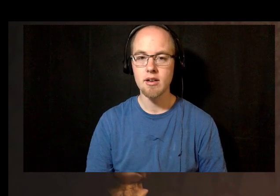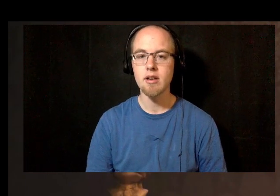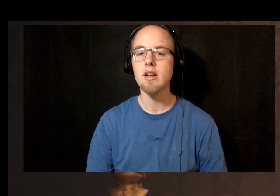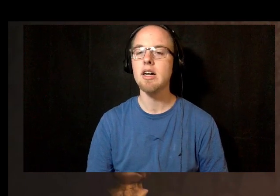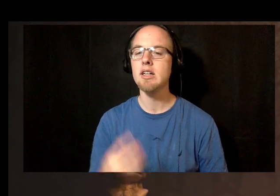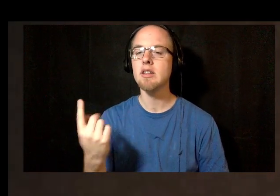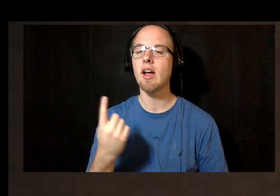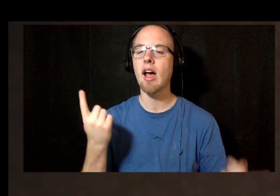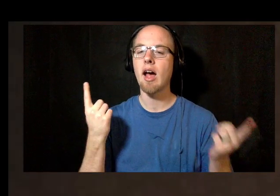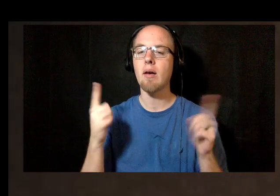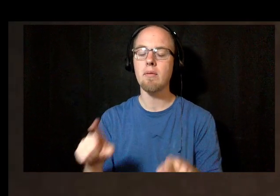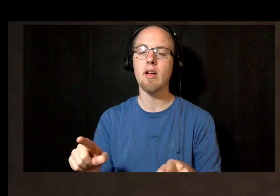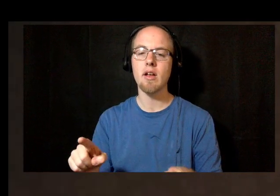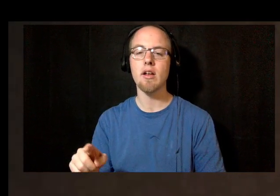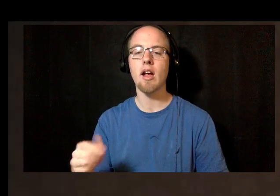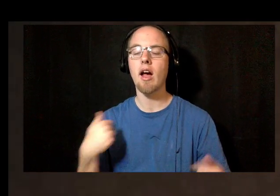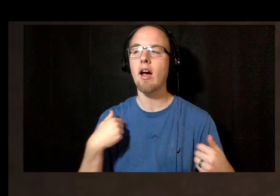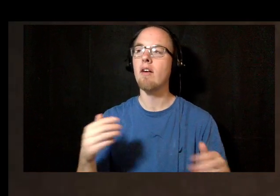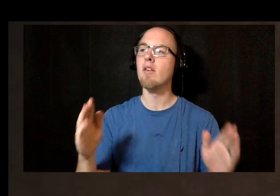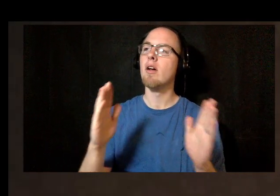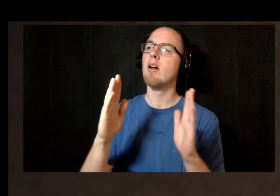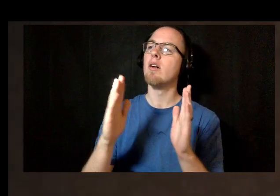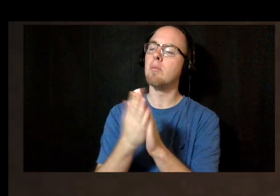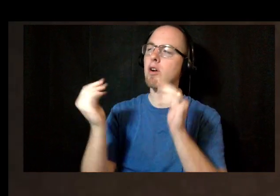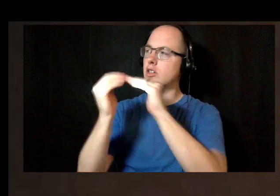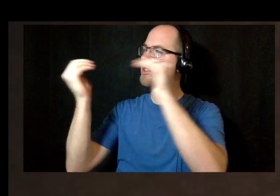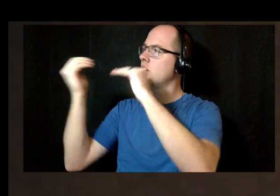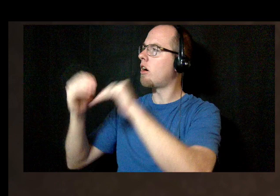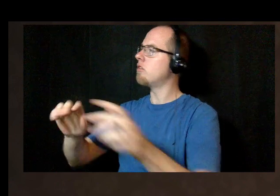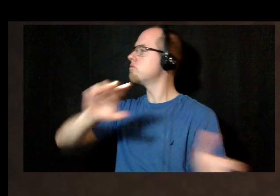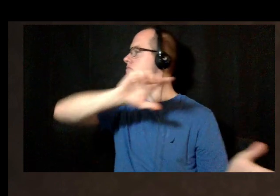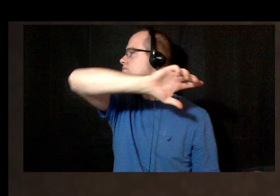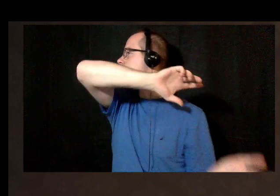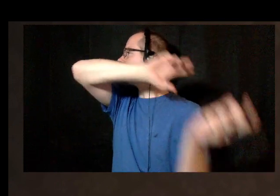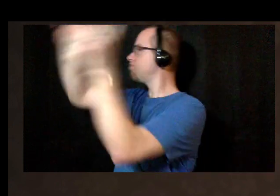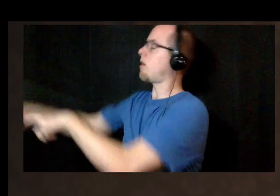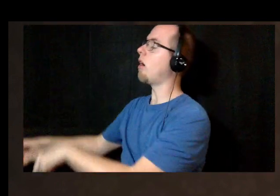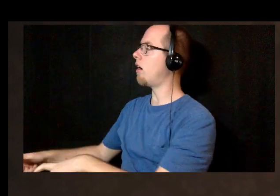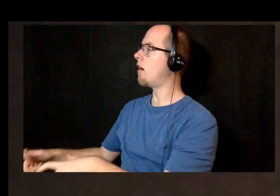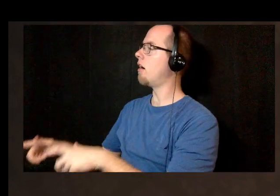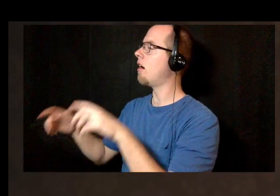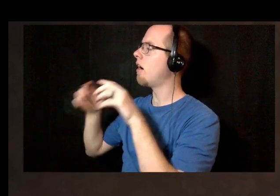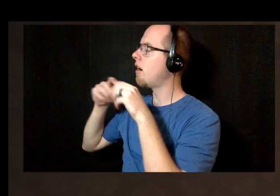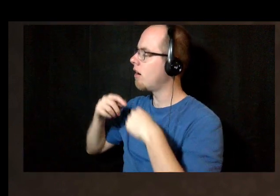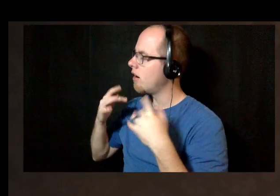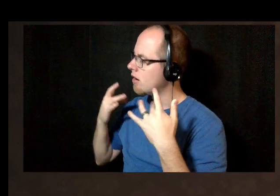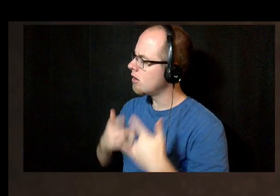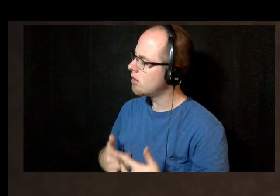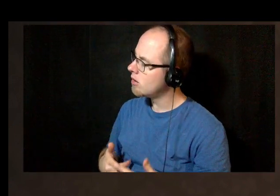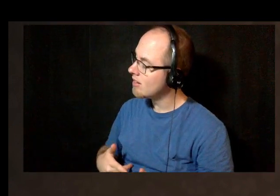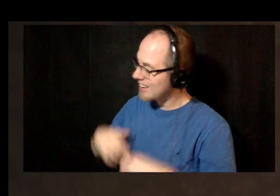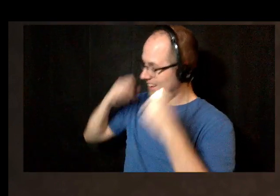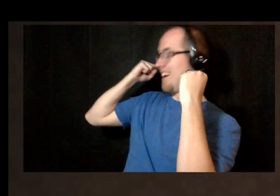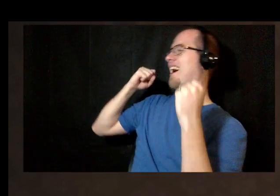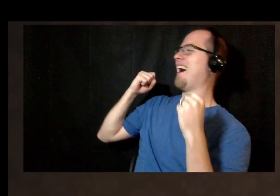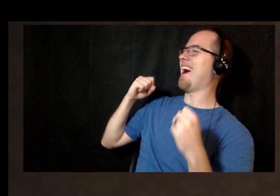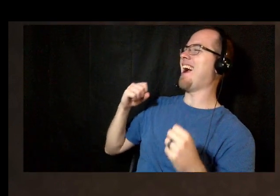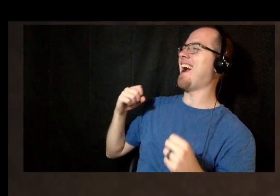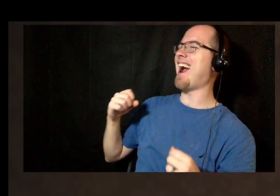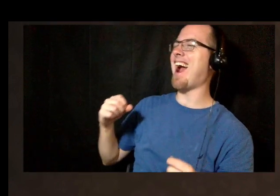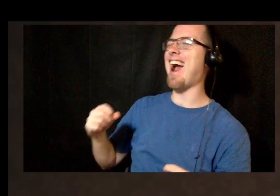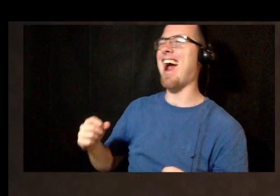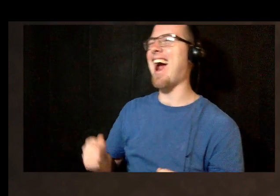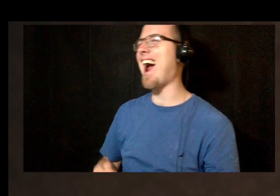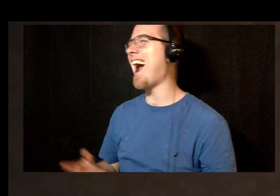Something happened when the bookshelf lodged itself in the wall and his sadness just went away in a second and he started pissing